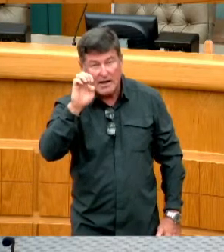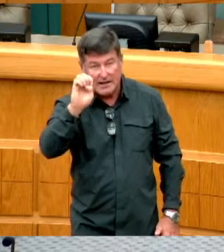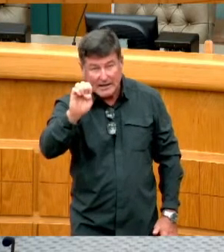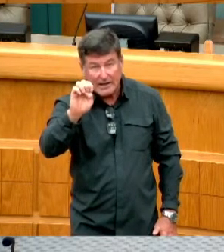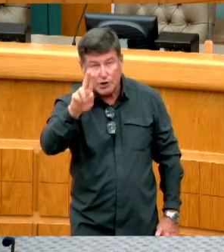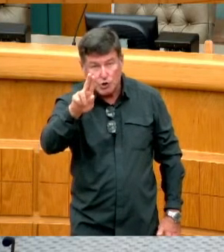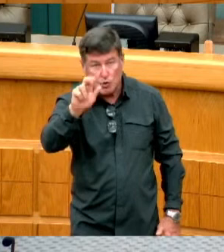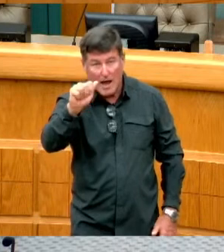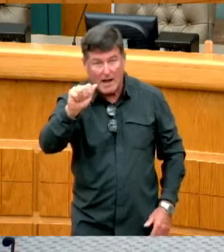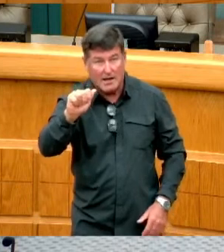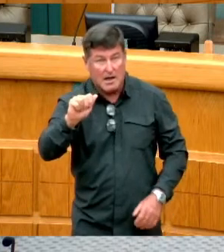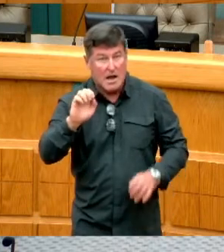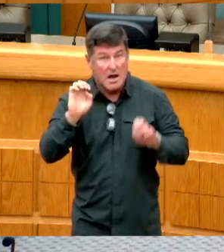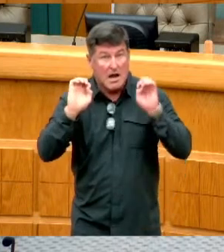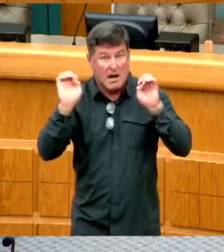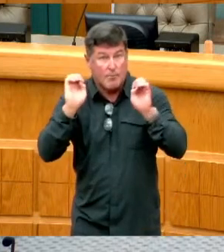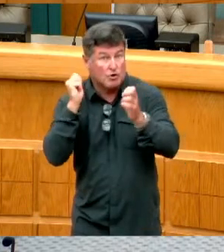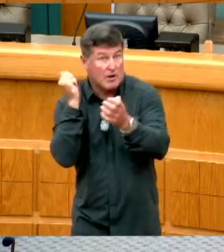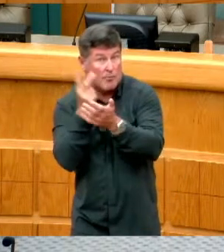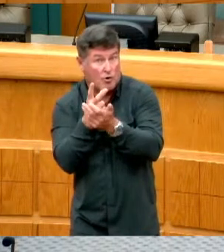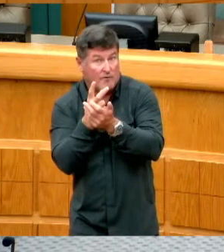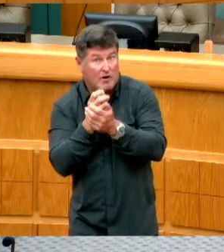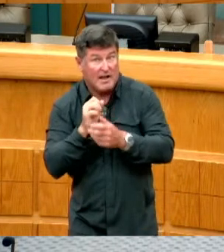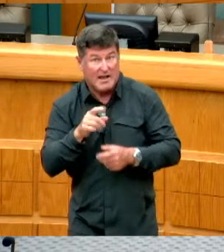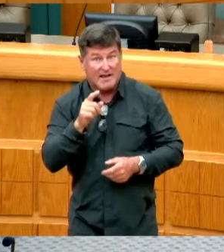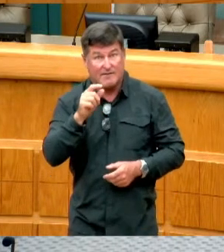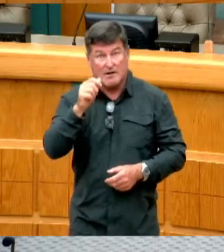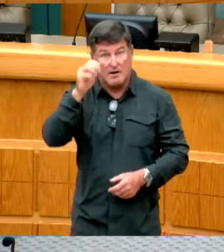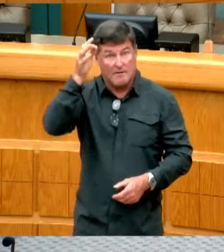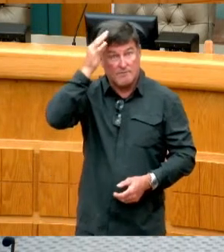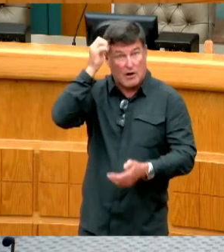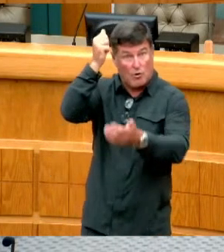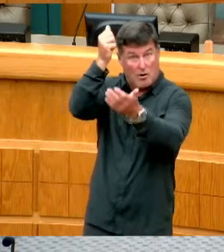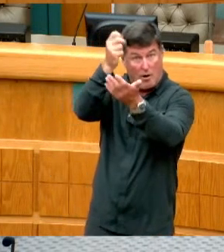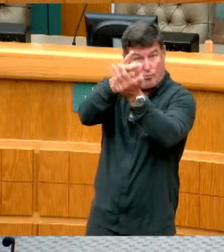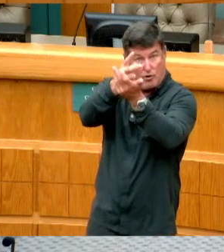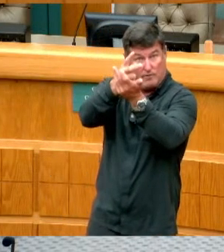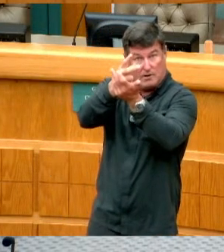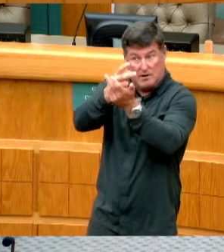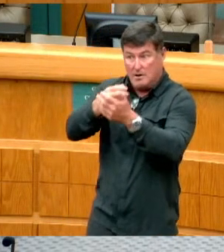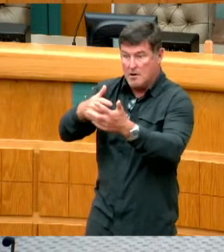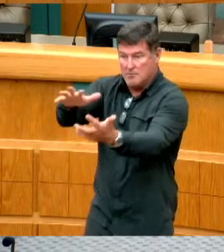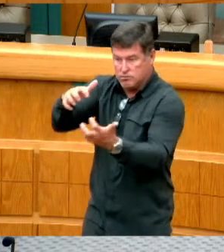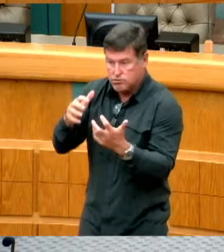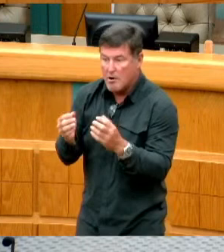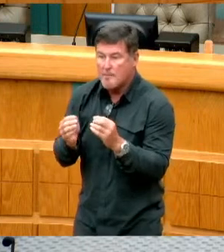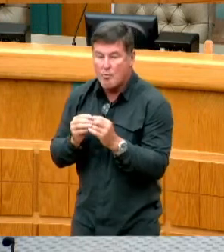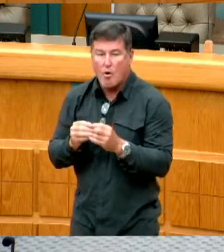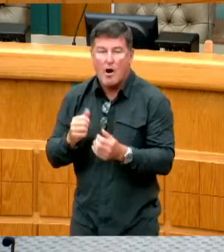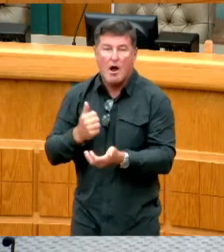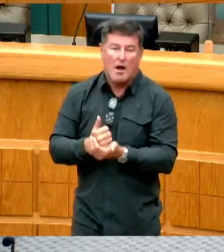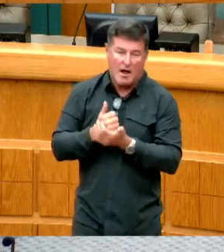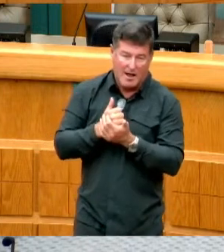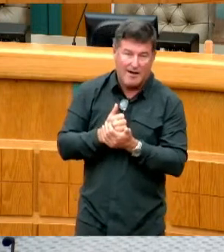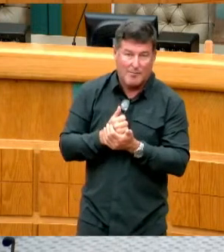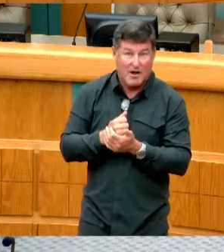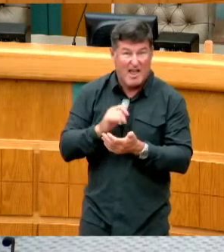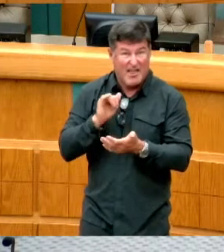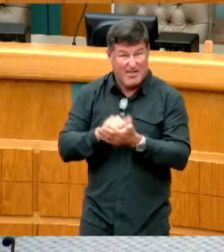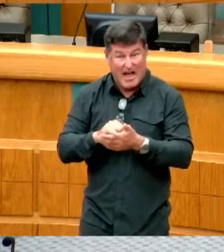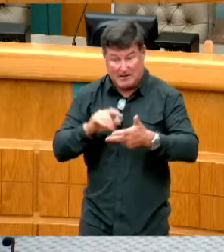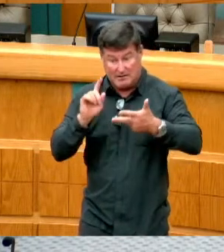this is approved, it will really help our situation here, and it'll help get us vaccines that only require